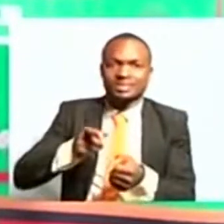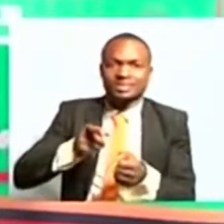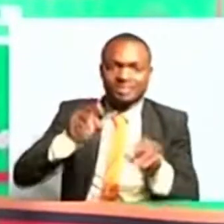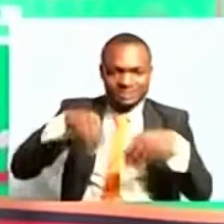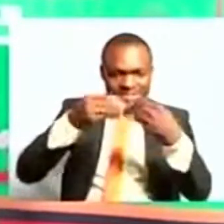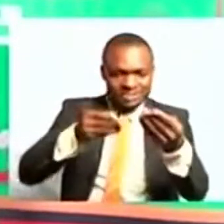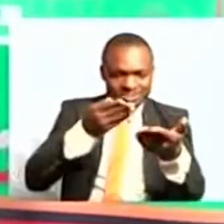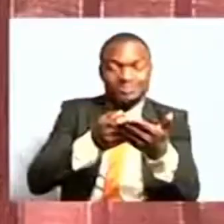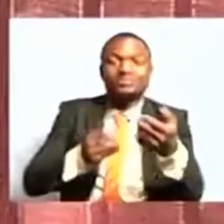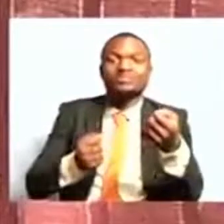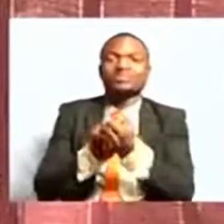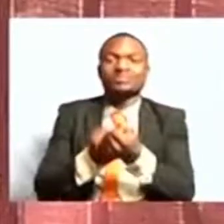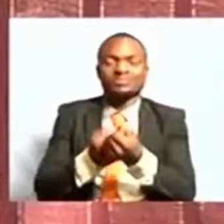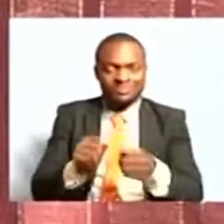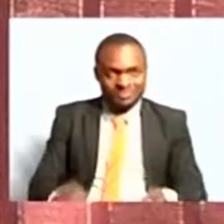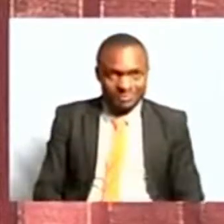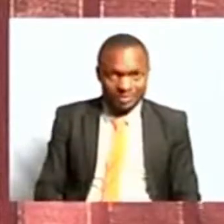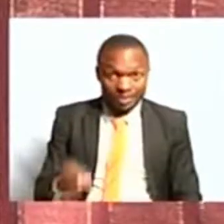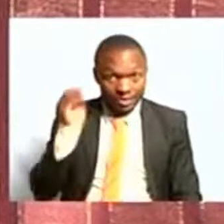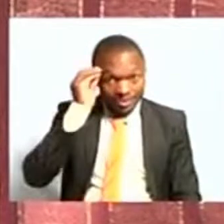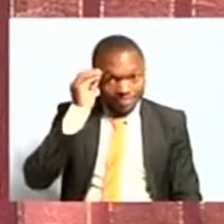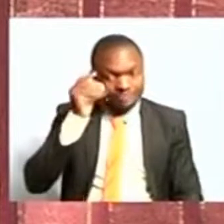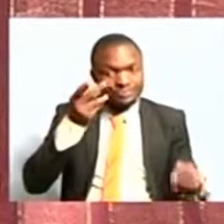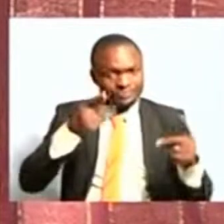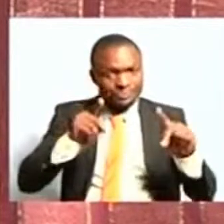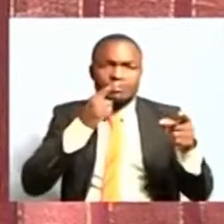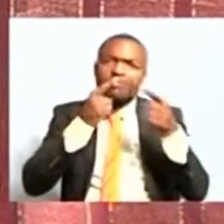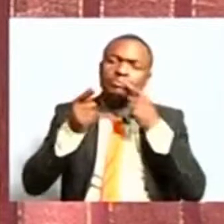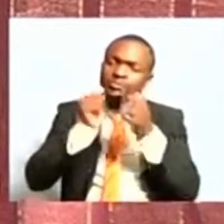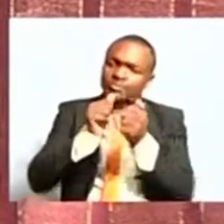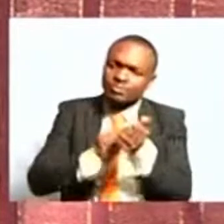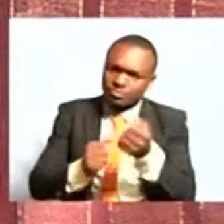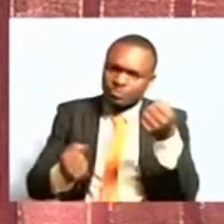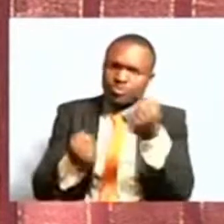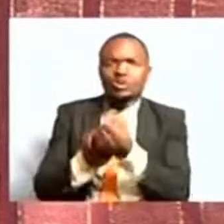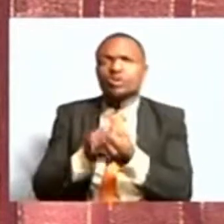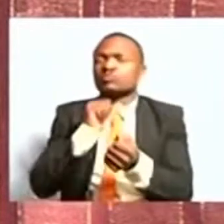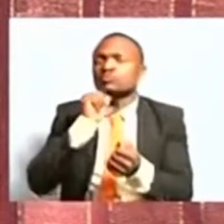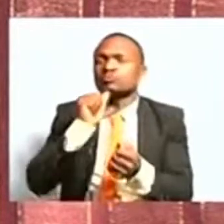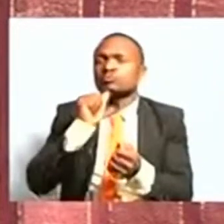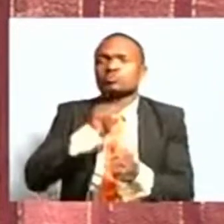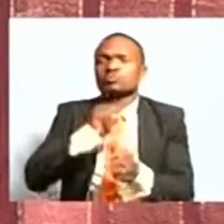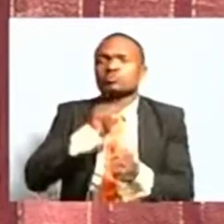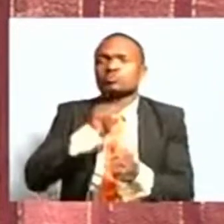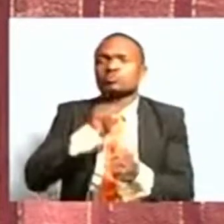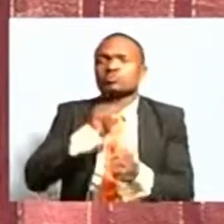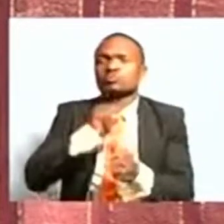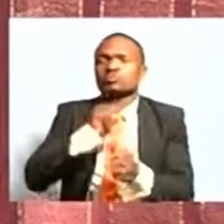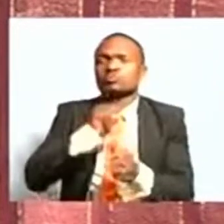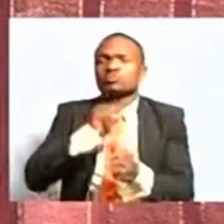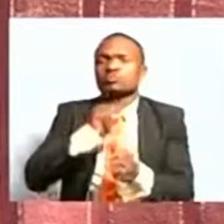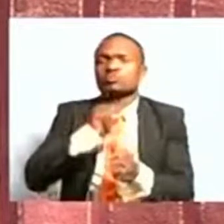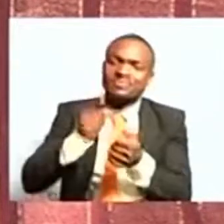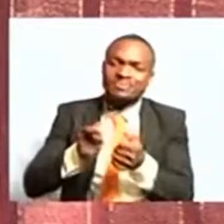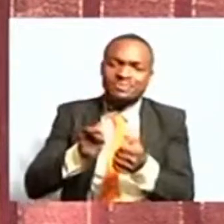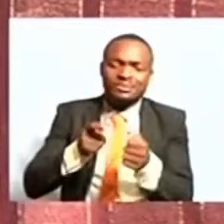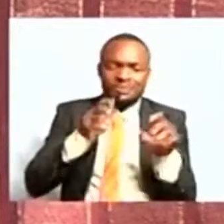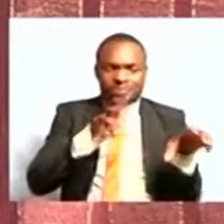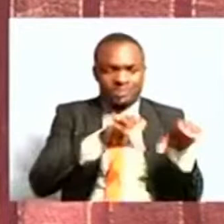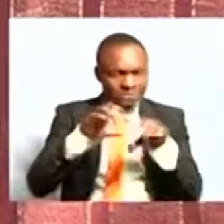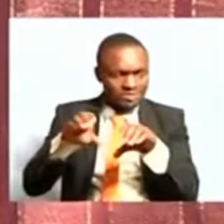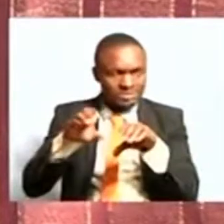this support? So, you know, when we are talking about support, it's not always that the support should have to do